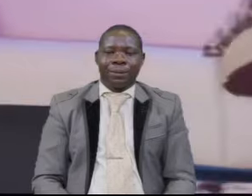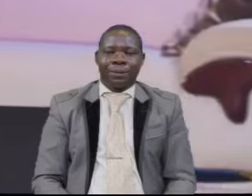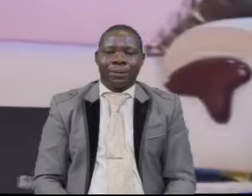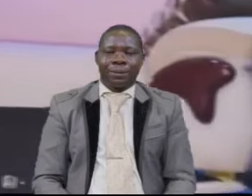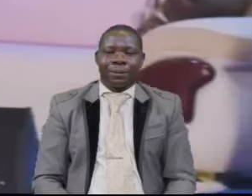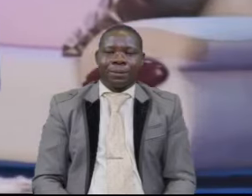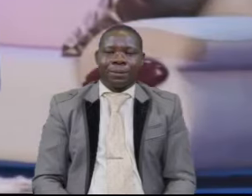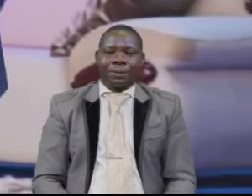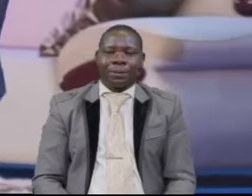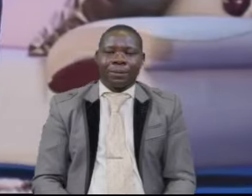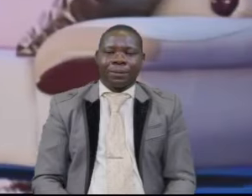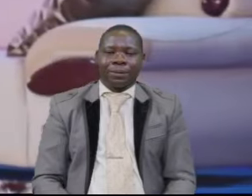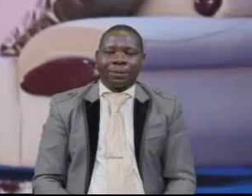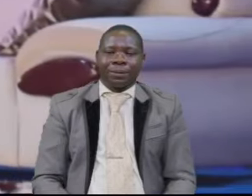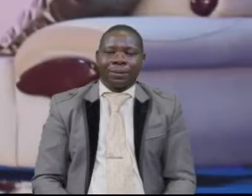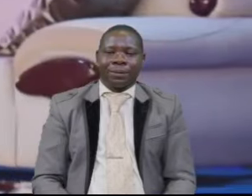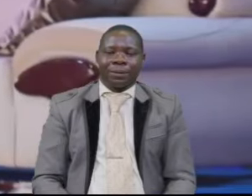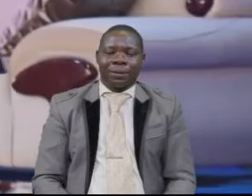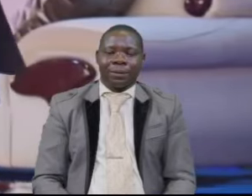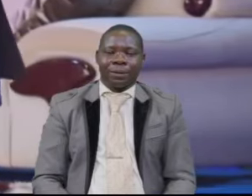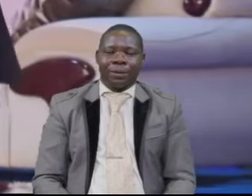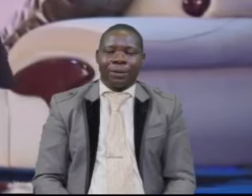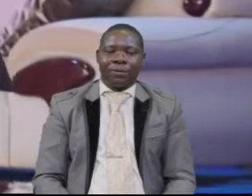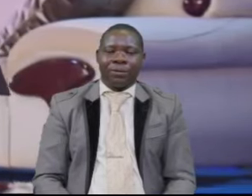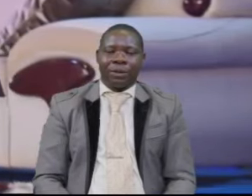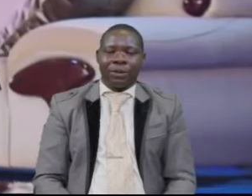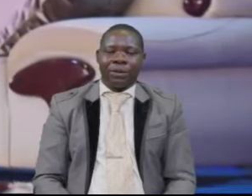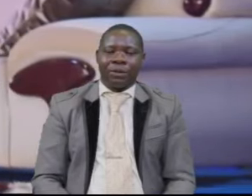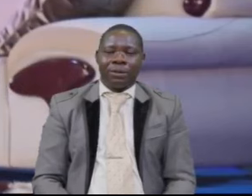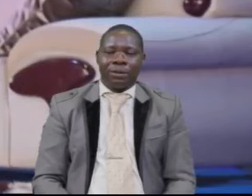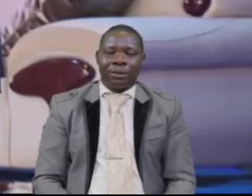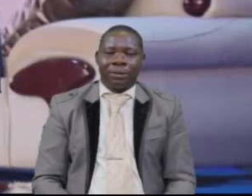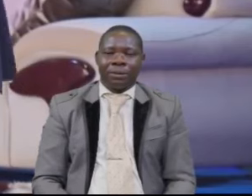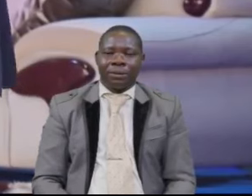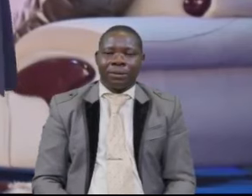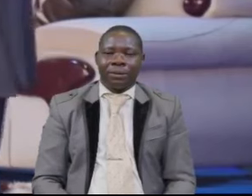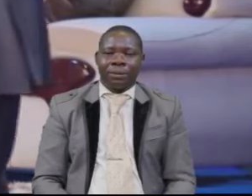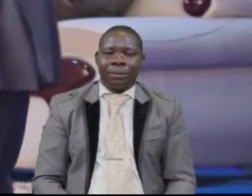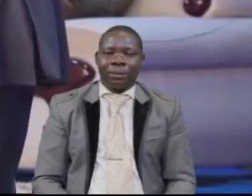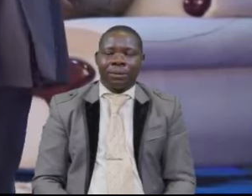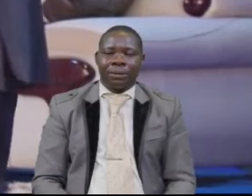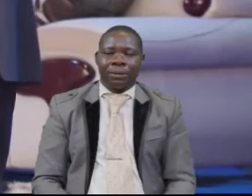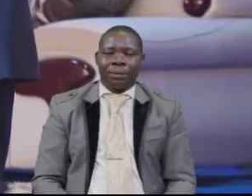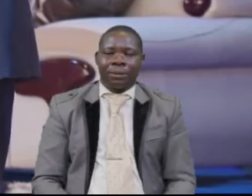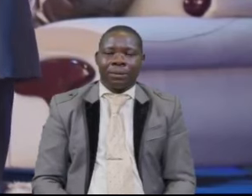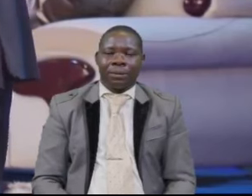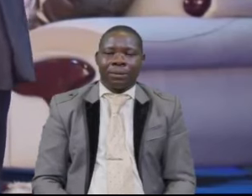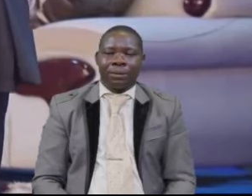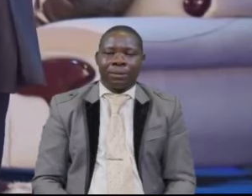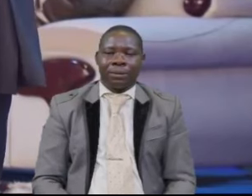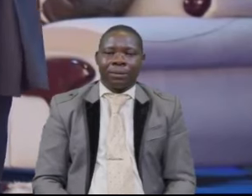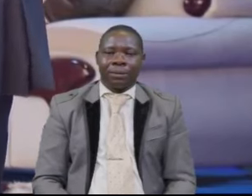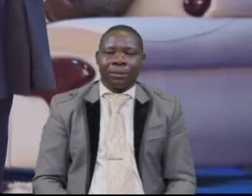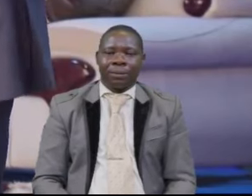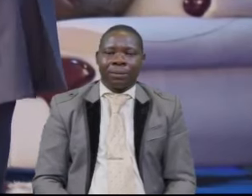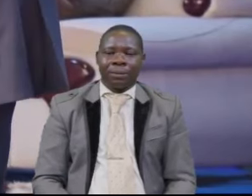and fasting. You see, even at his age, he could still fast. And he said, I took no dainty meat. And